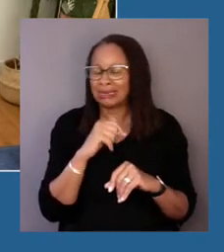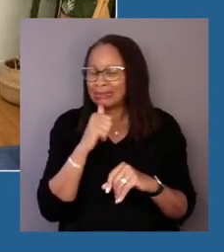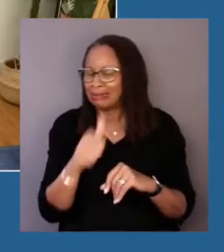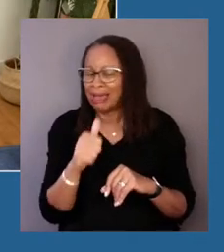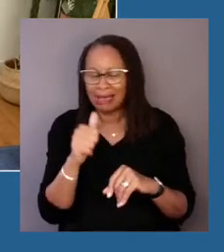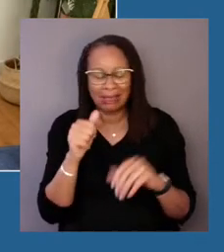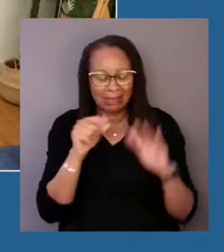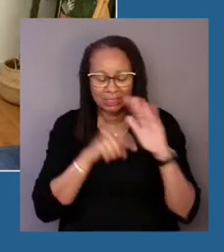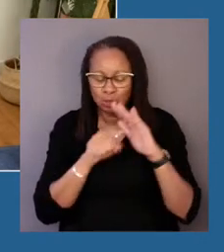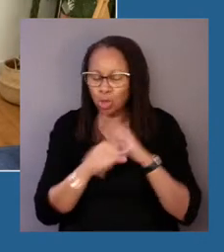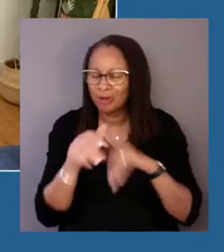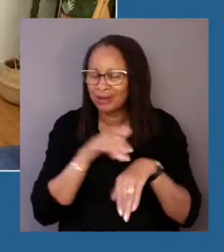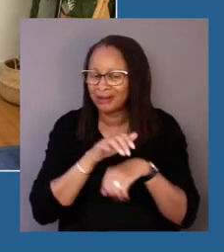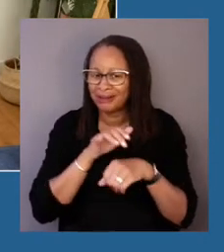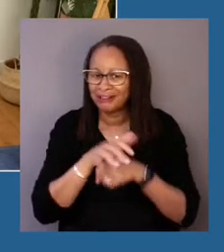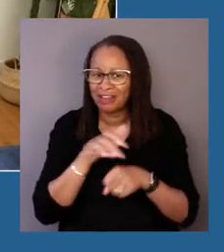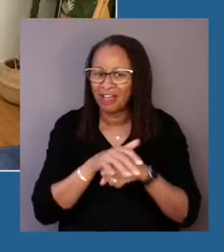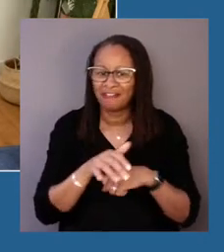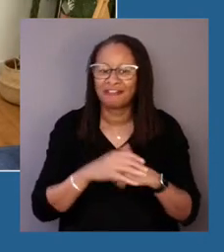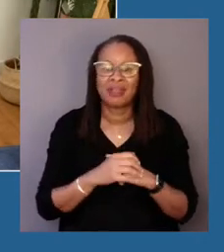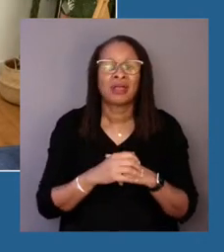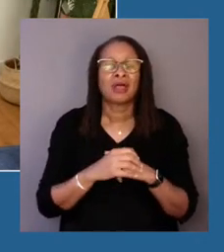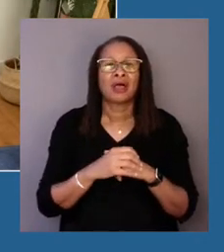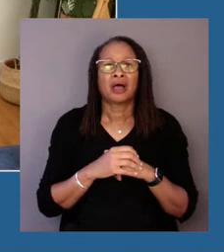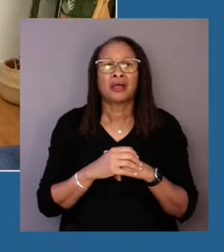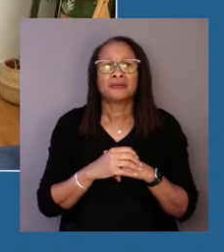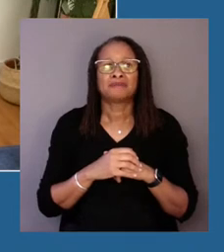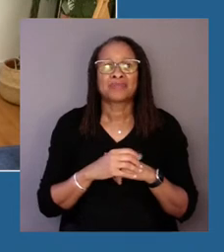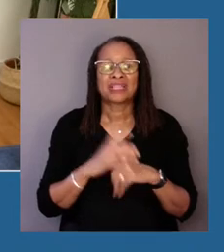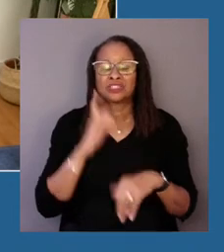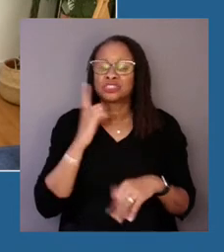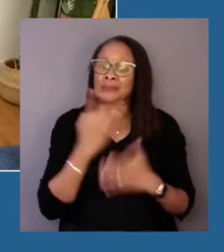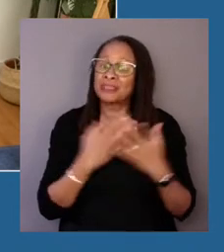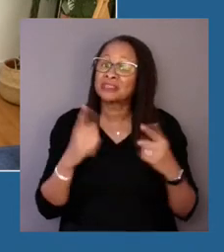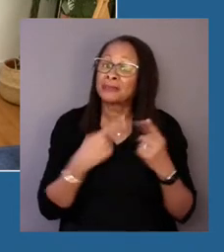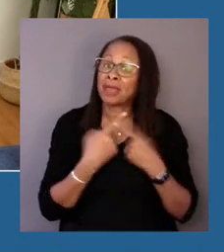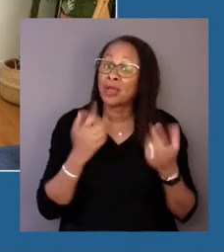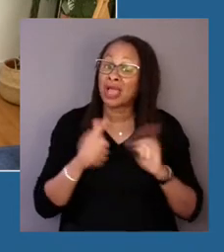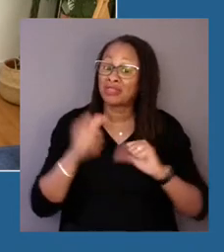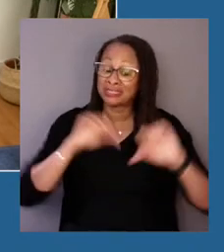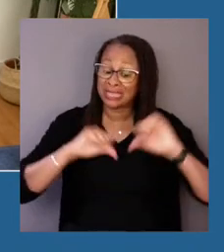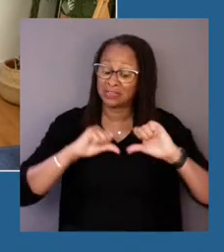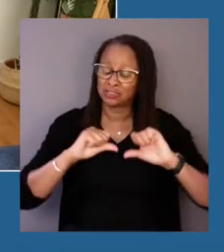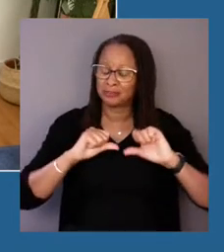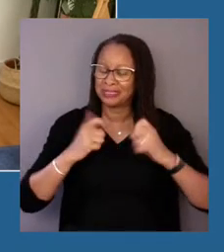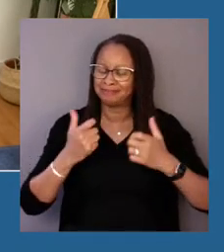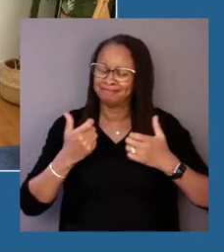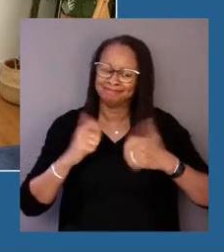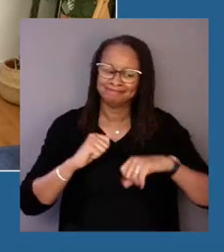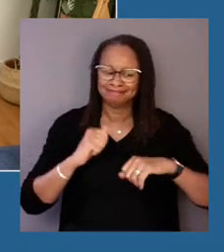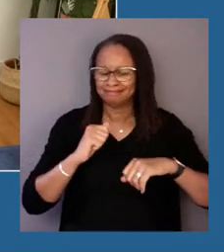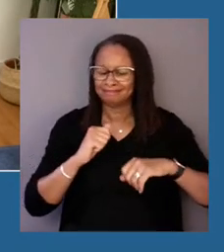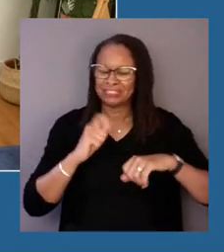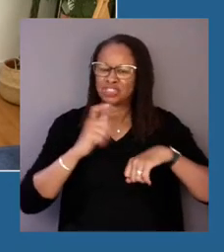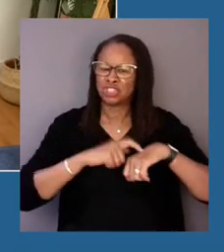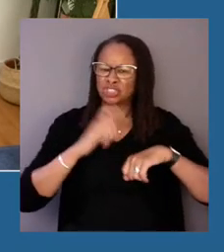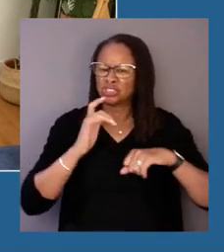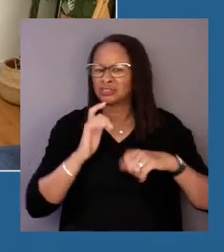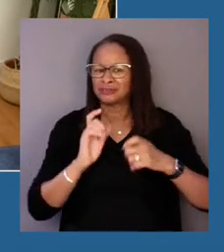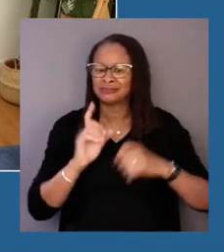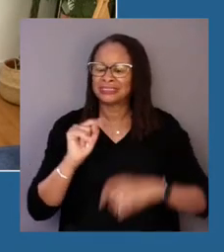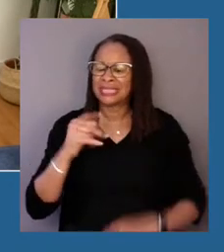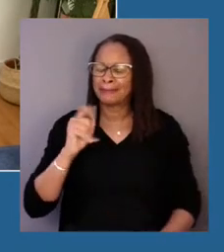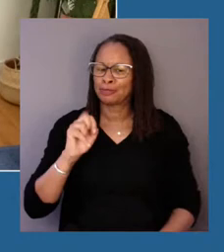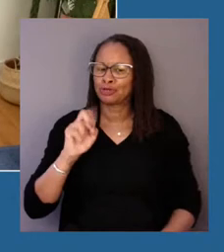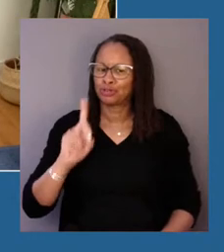the science has been tampered with, but I think the way that they have focused on the social sciences is really, really